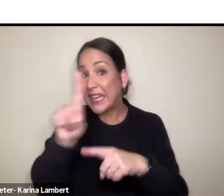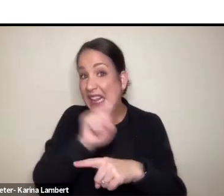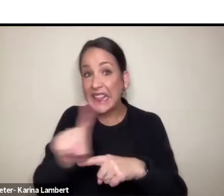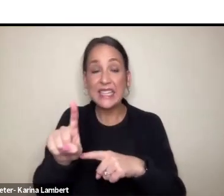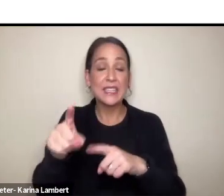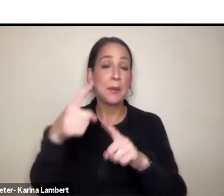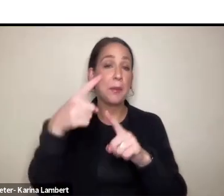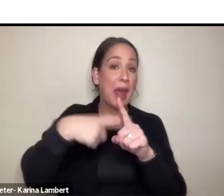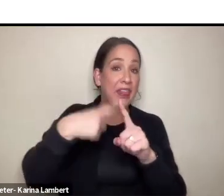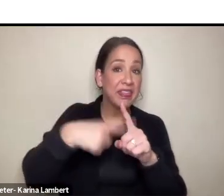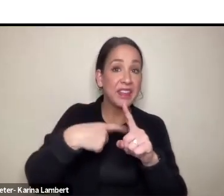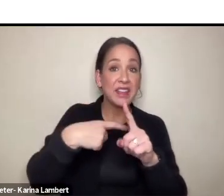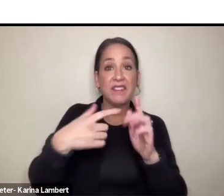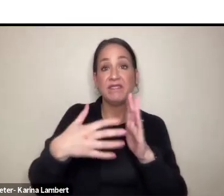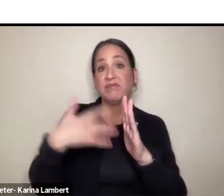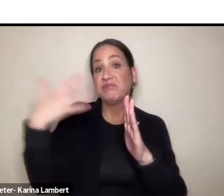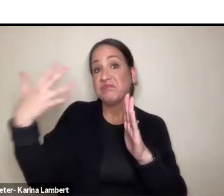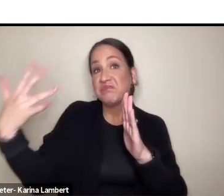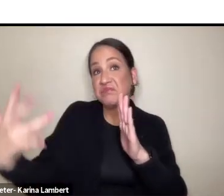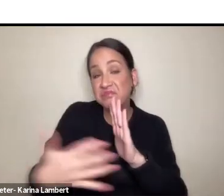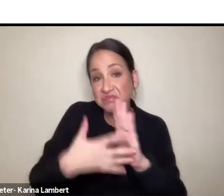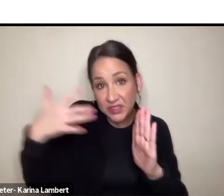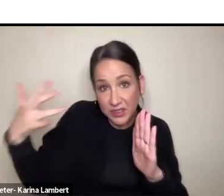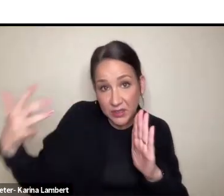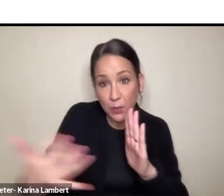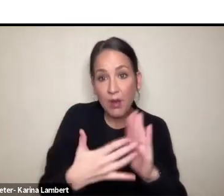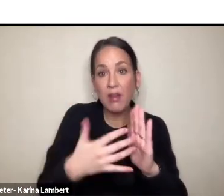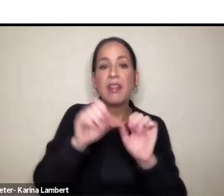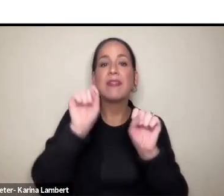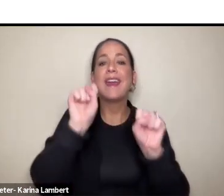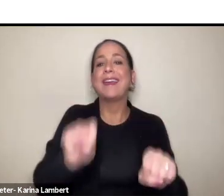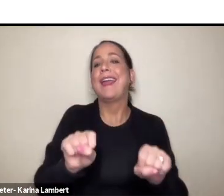monthly, every couple of months. They can set up